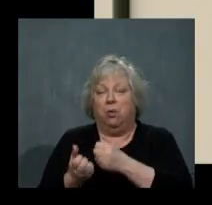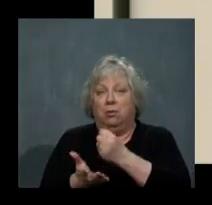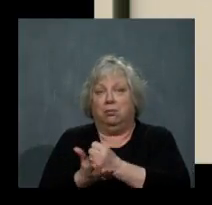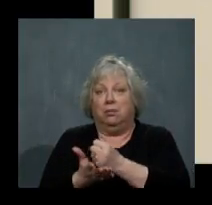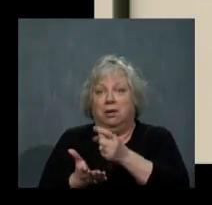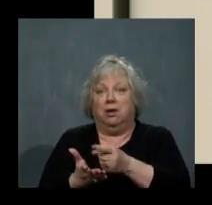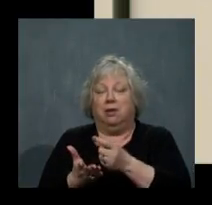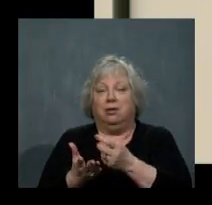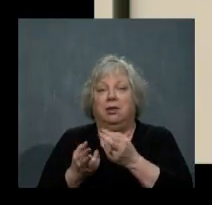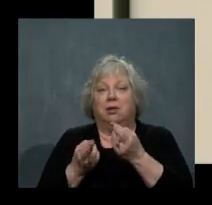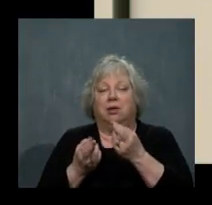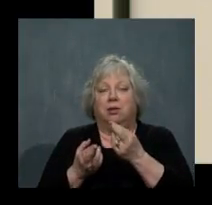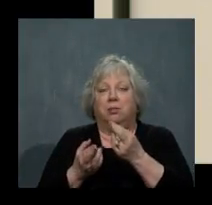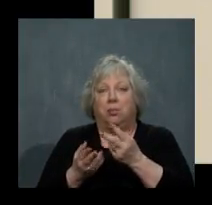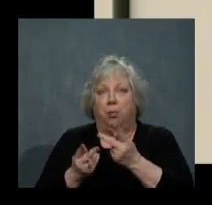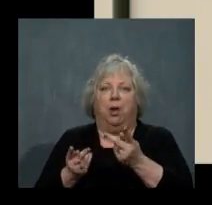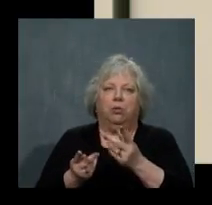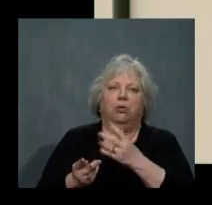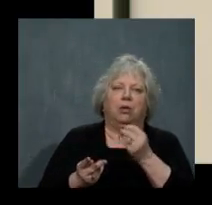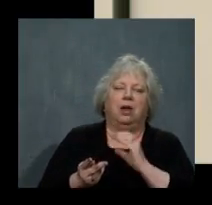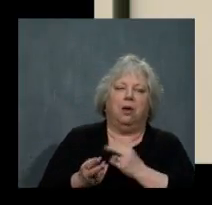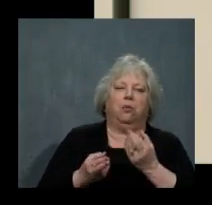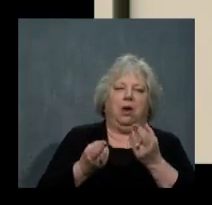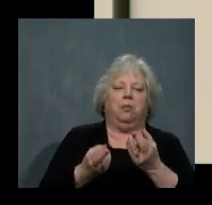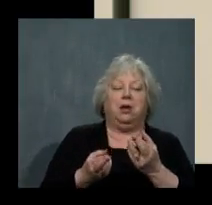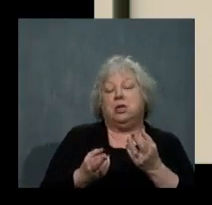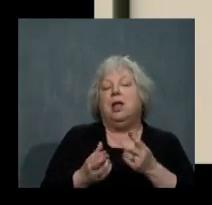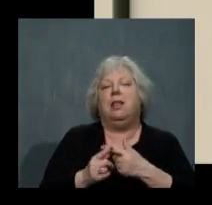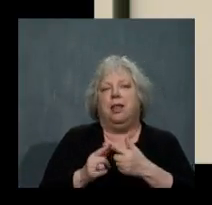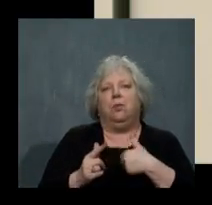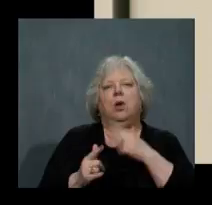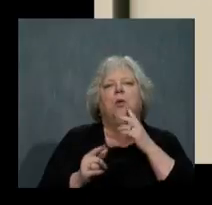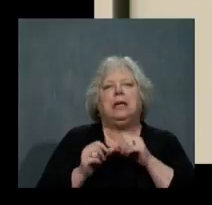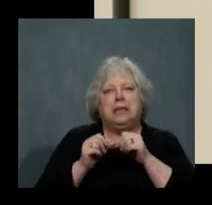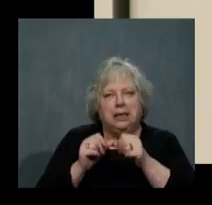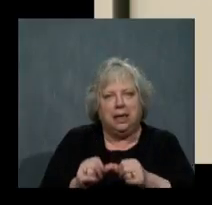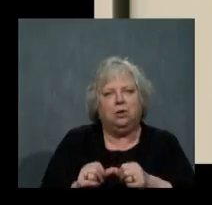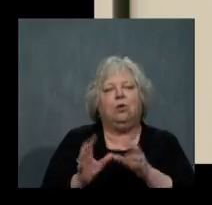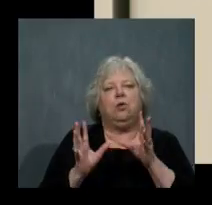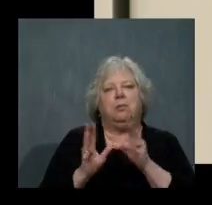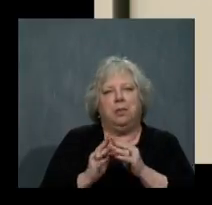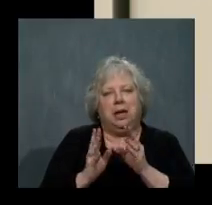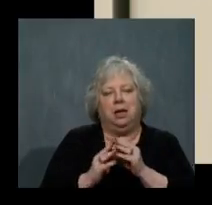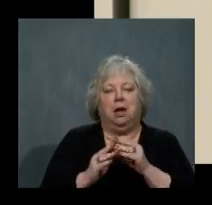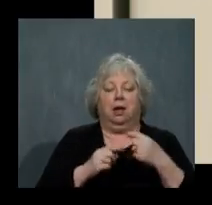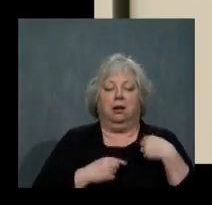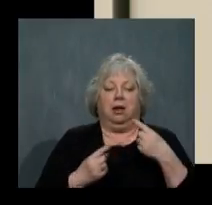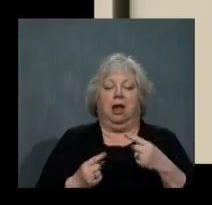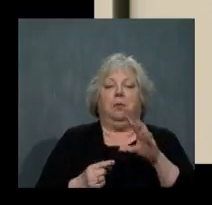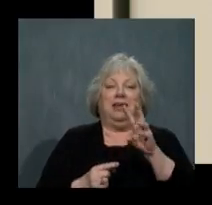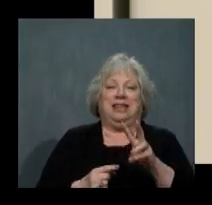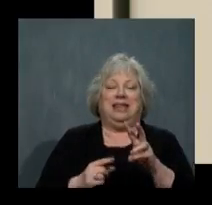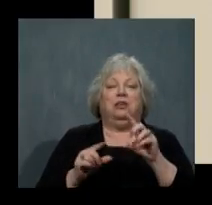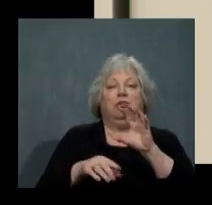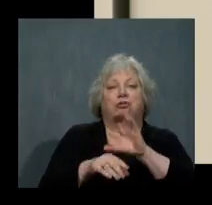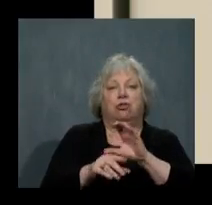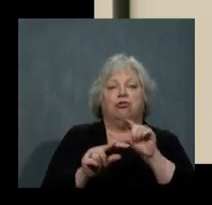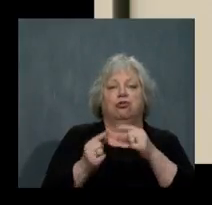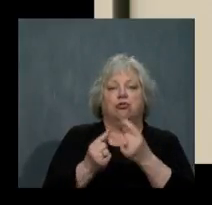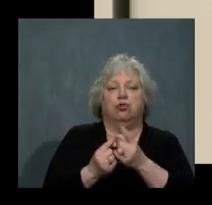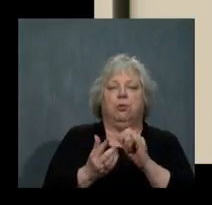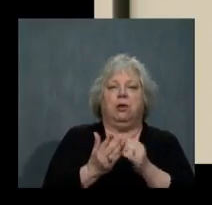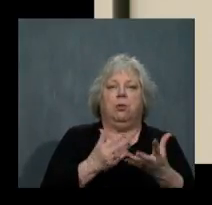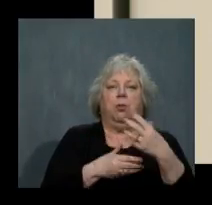or our recommendation, we will continue to meet with these groups. We've met with 6 church groups to date who are part of Under the